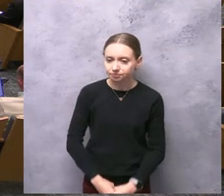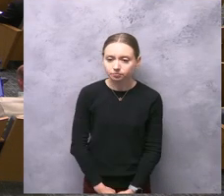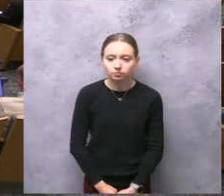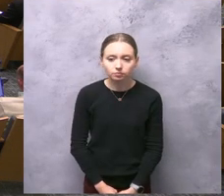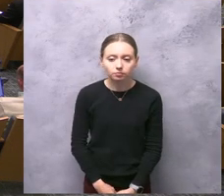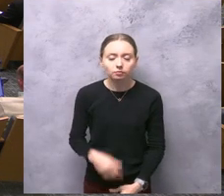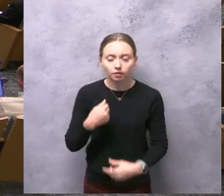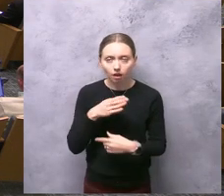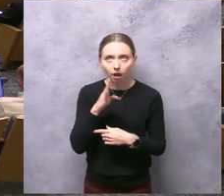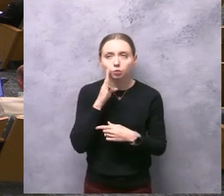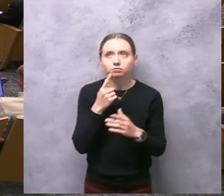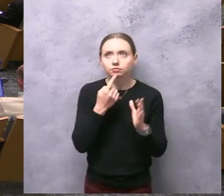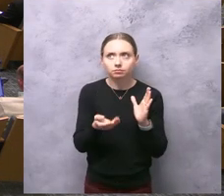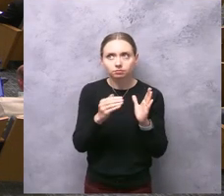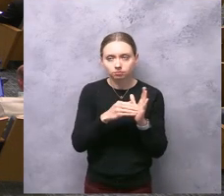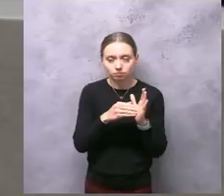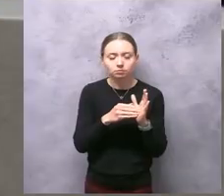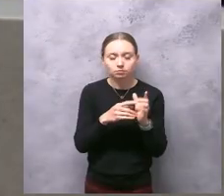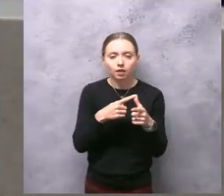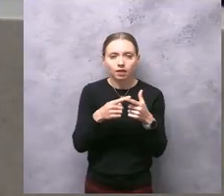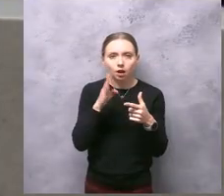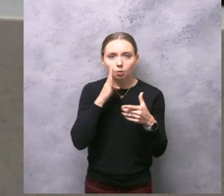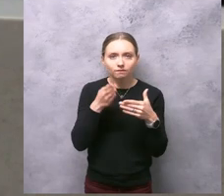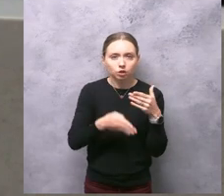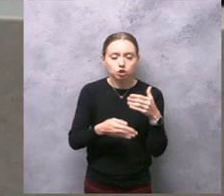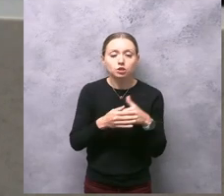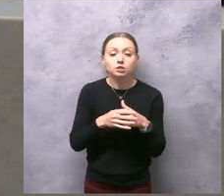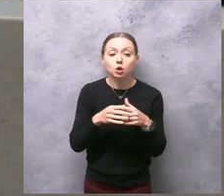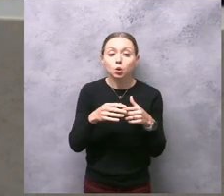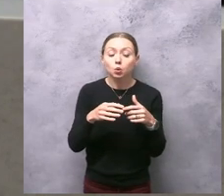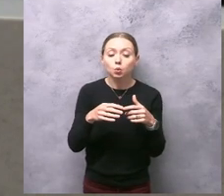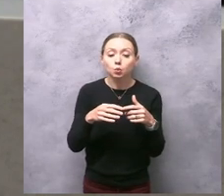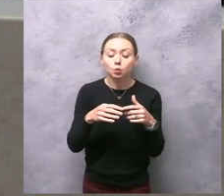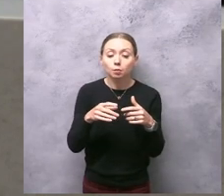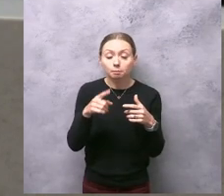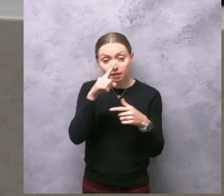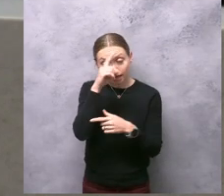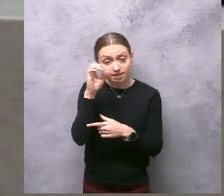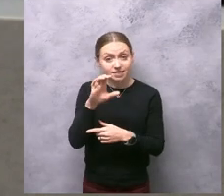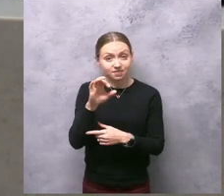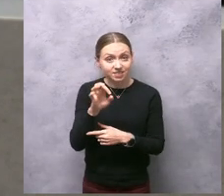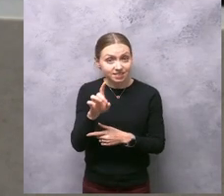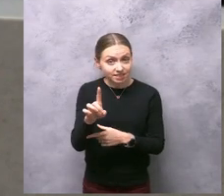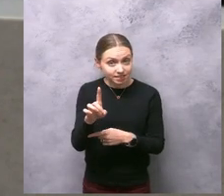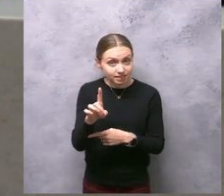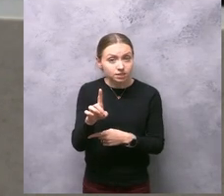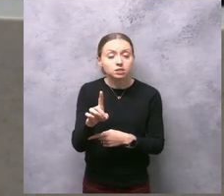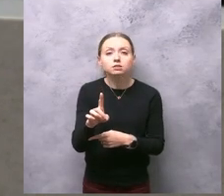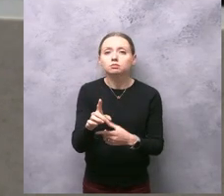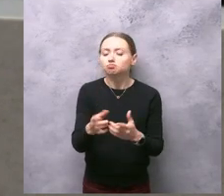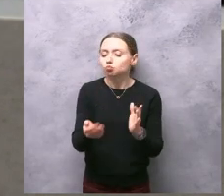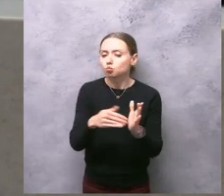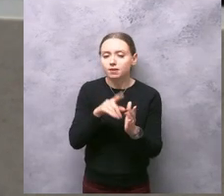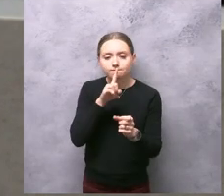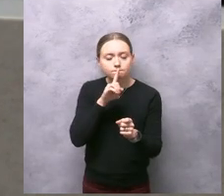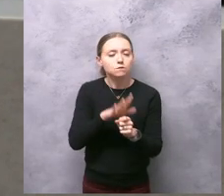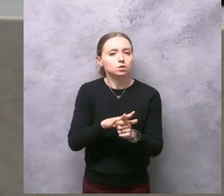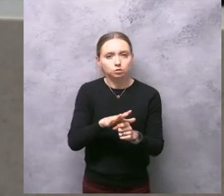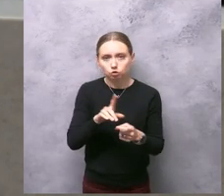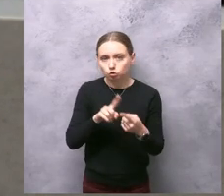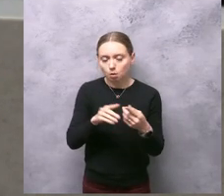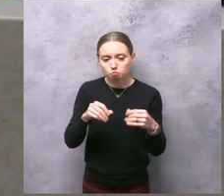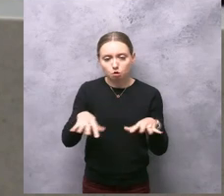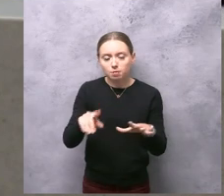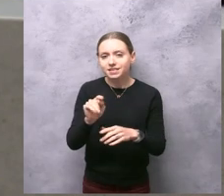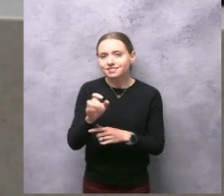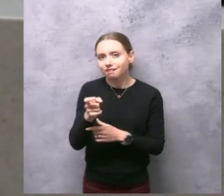I'll restate the amended language and I'll finish the resolution. The amended language includes, whereas Cypress-Fairbanks Independent School District reaffirms its commitment to property tax relief and a